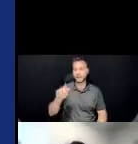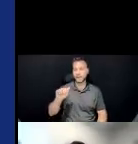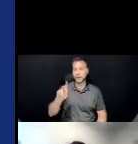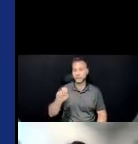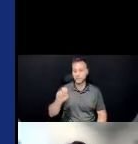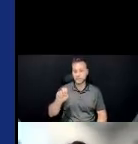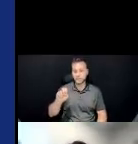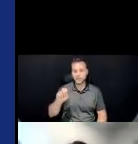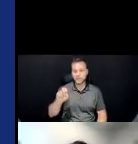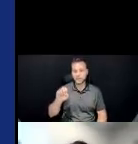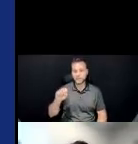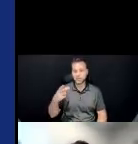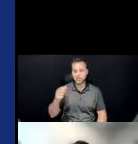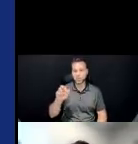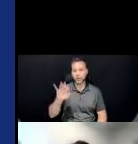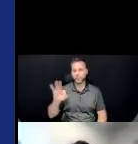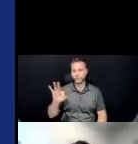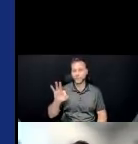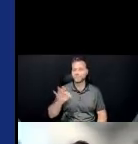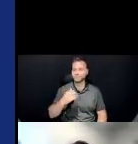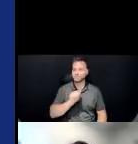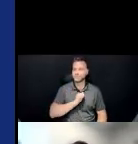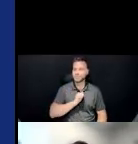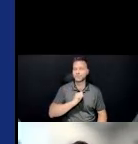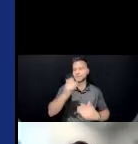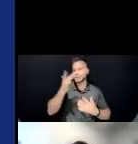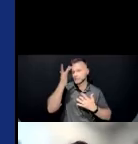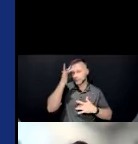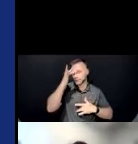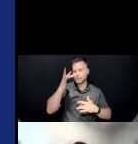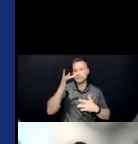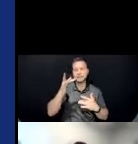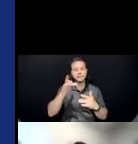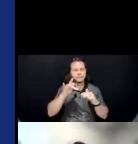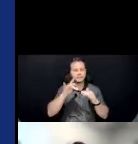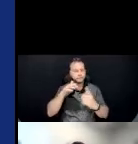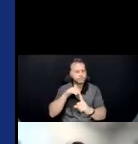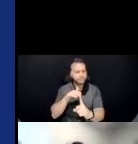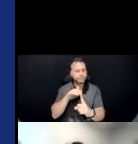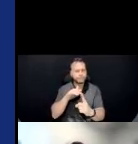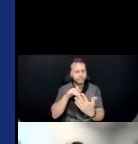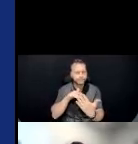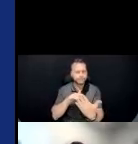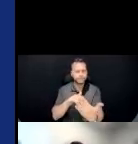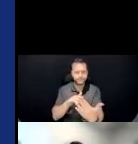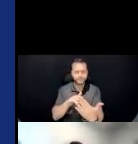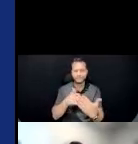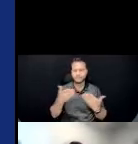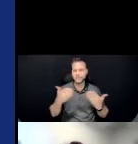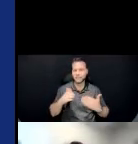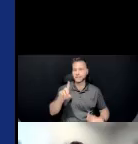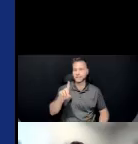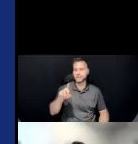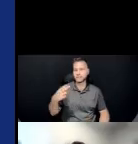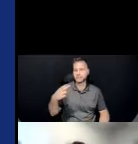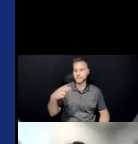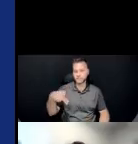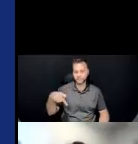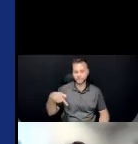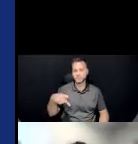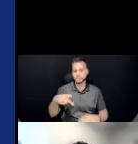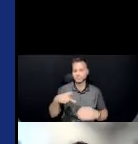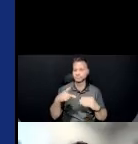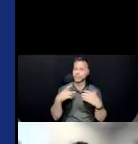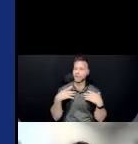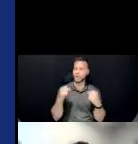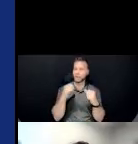an epidemiologist with the Community Health Equity Initiative at DPH. And we